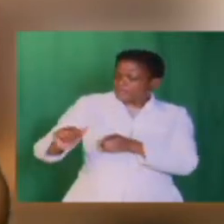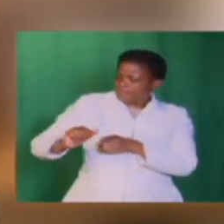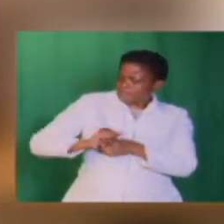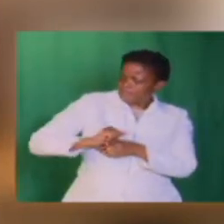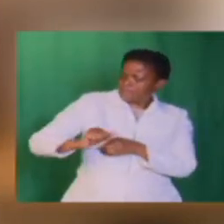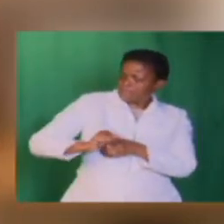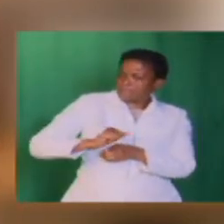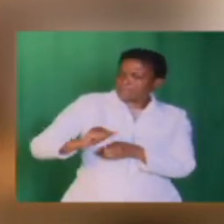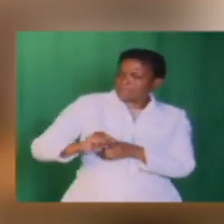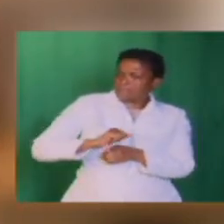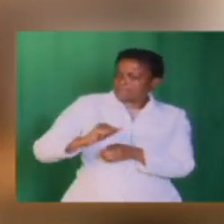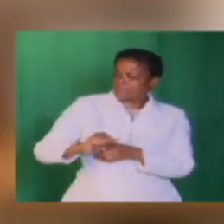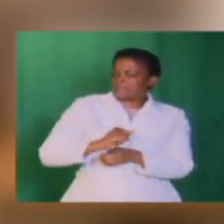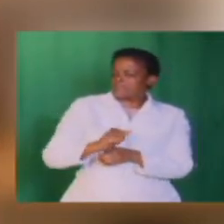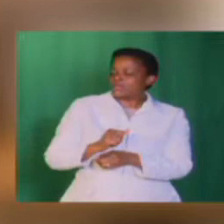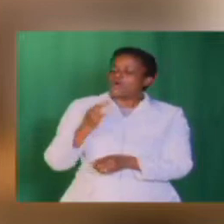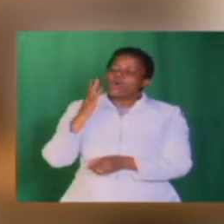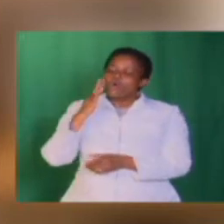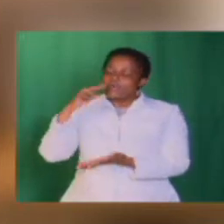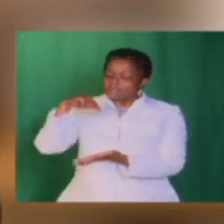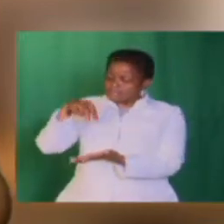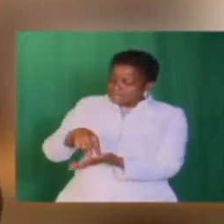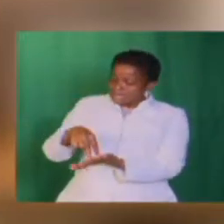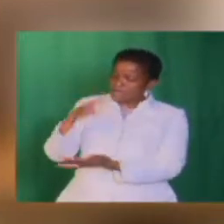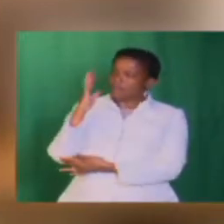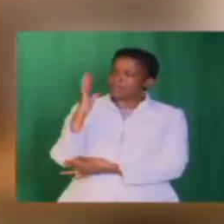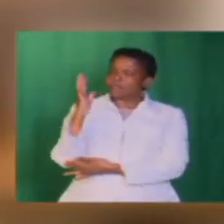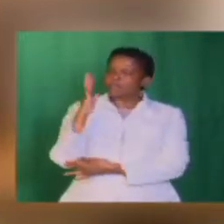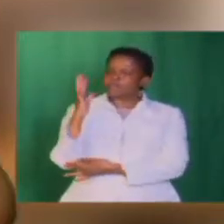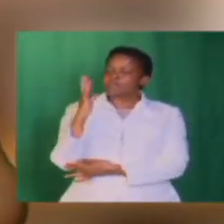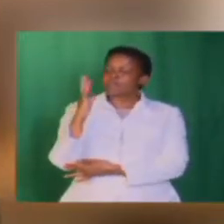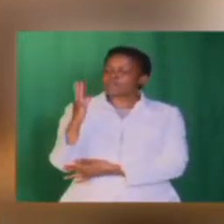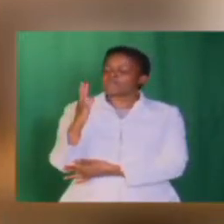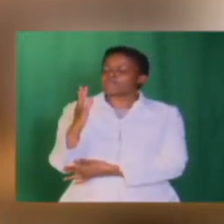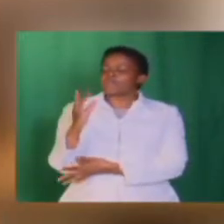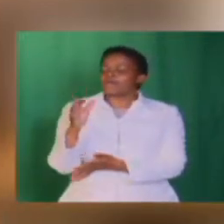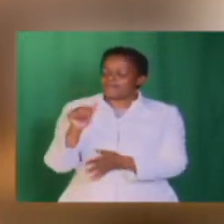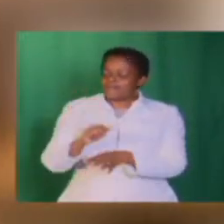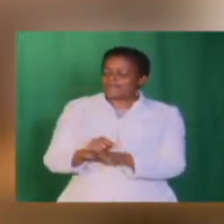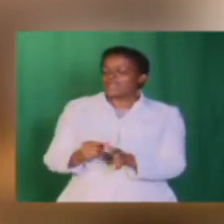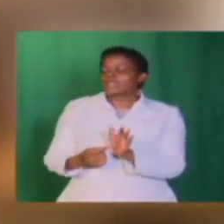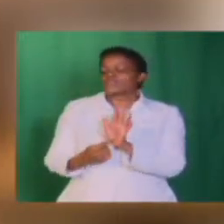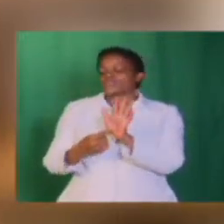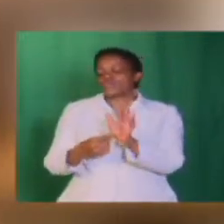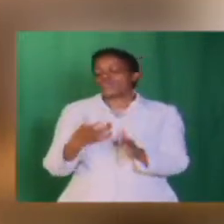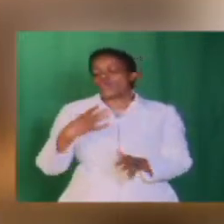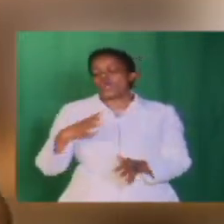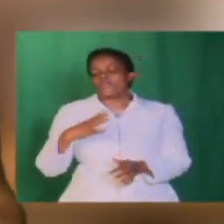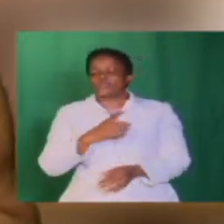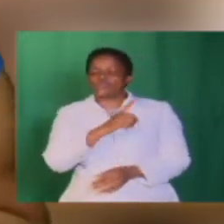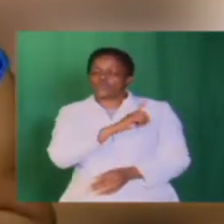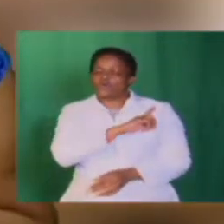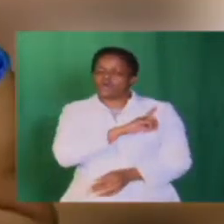express your ideas fluently. You are able to show that this is why I looked at this in this manner.